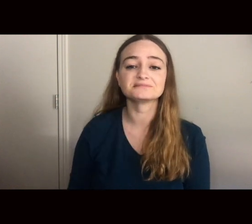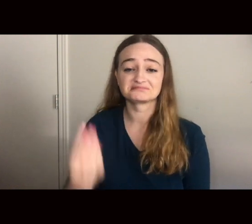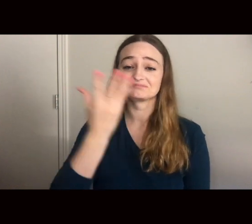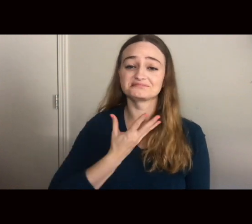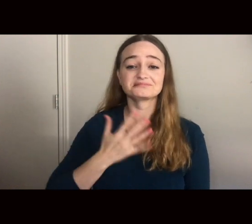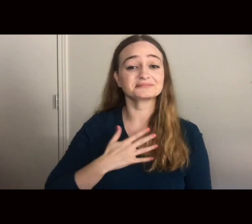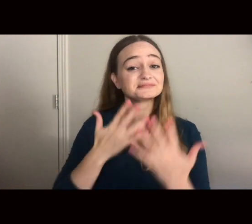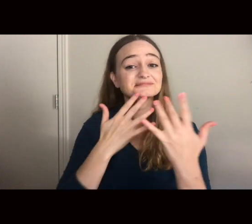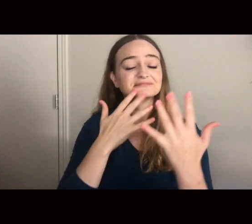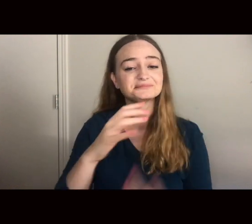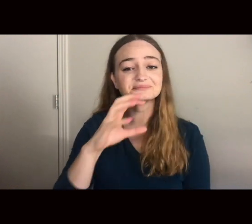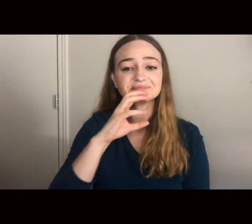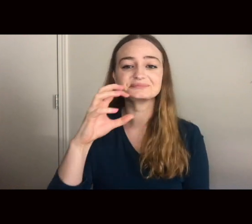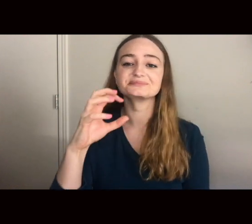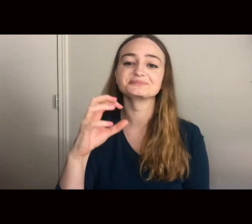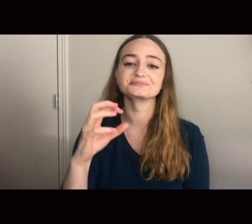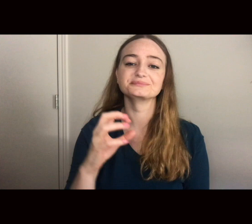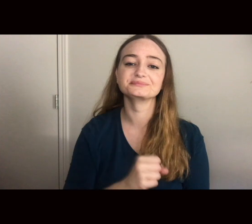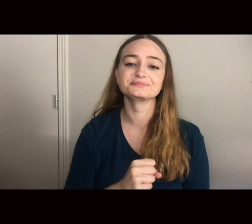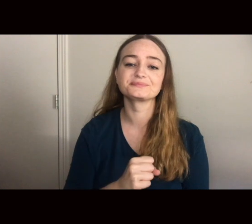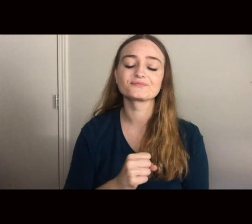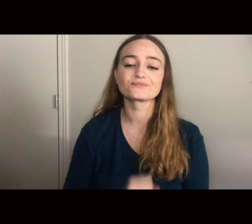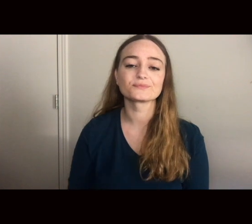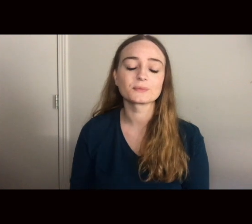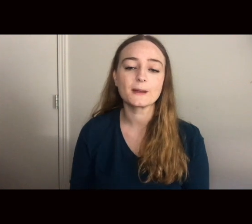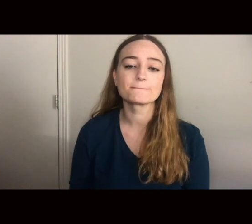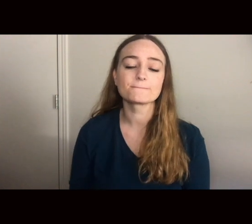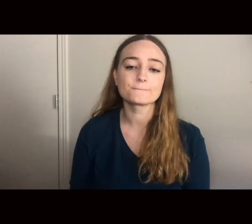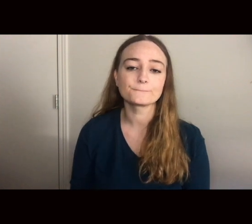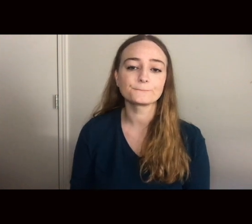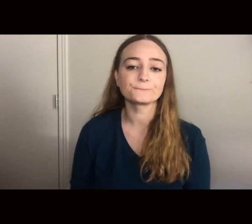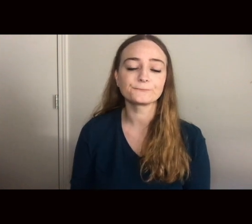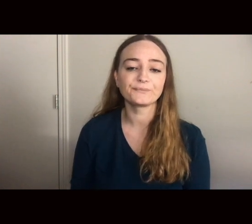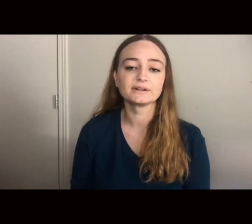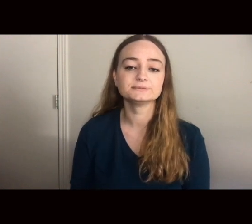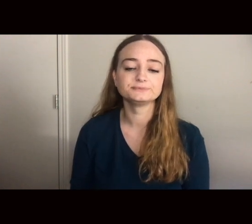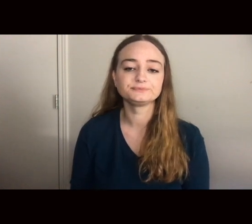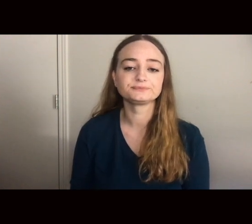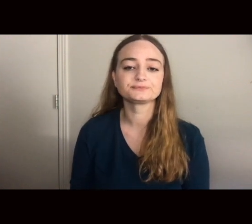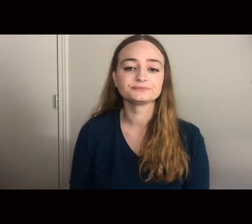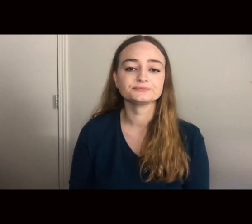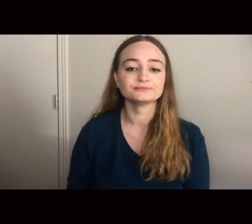sound. Tell me my singing's out of style.